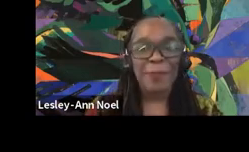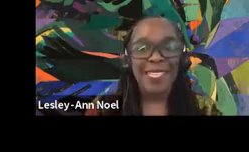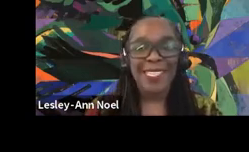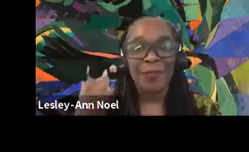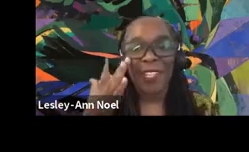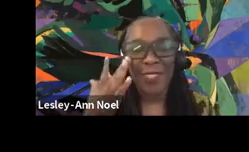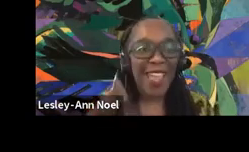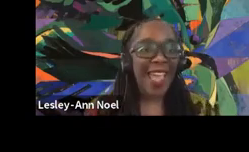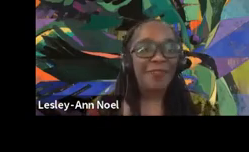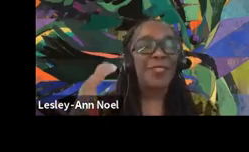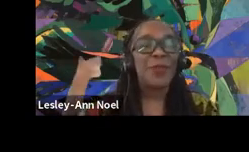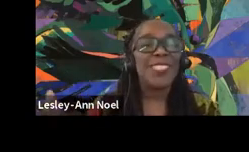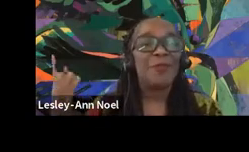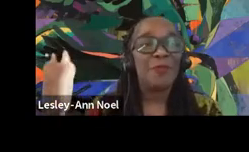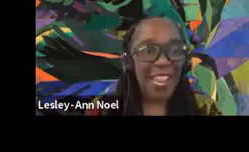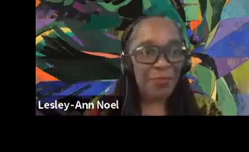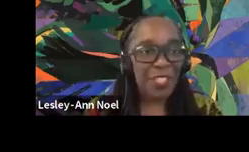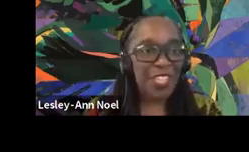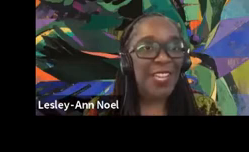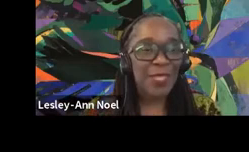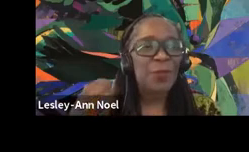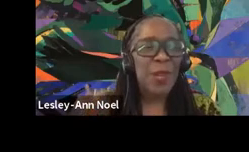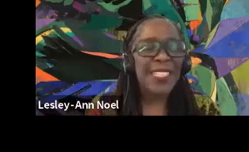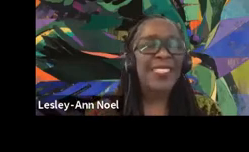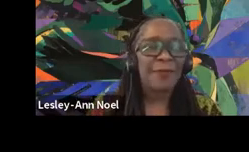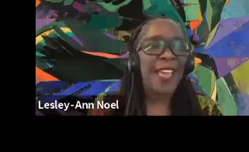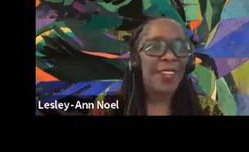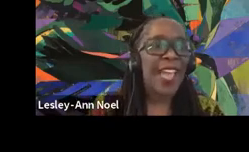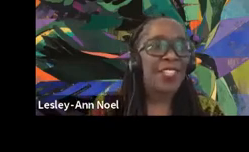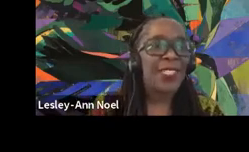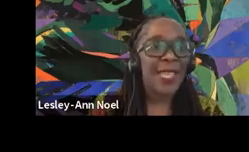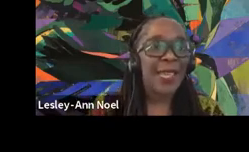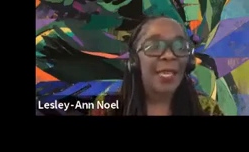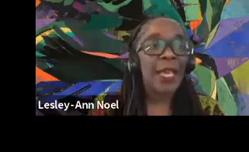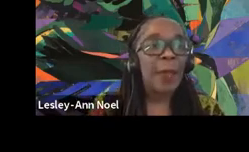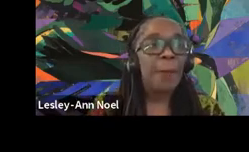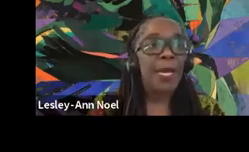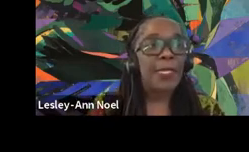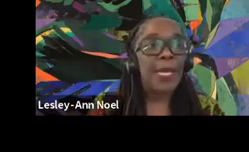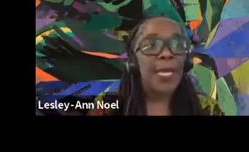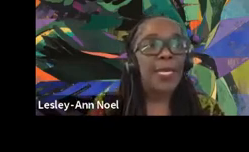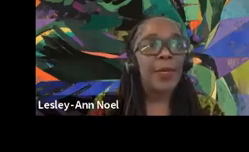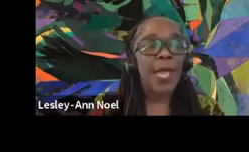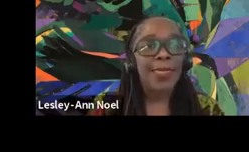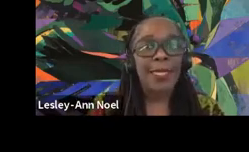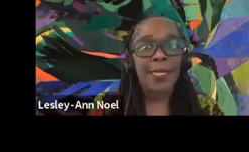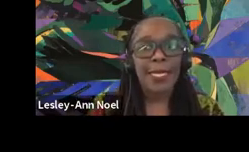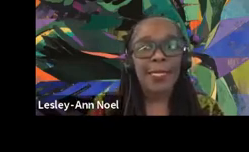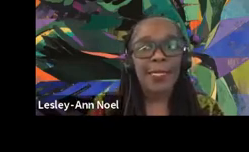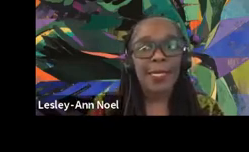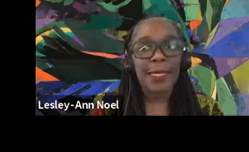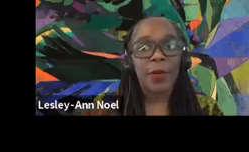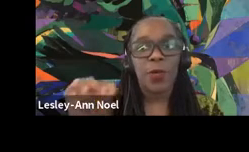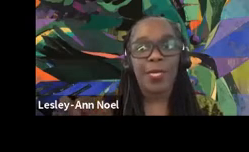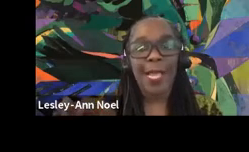quote is completely different. So I have to go to the French version now to see what is it that Fanon actually said. But, you know, I think that